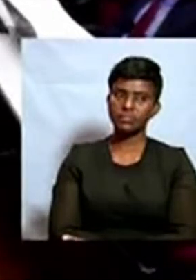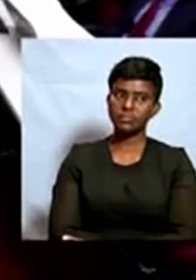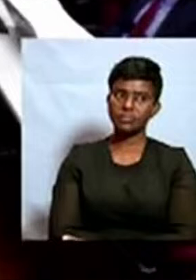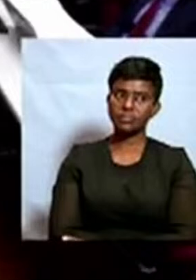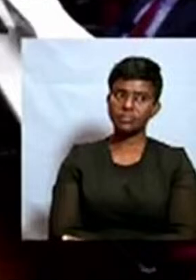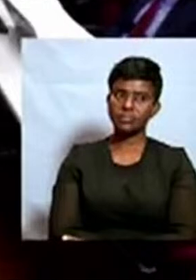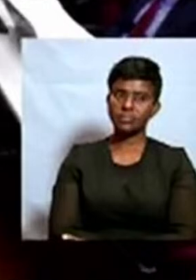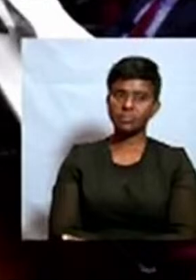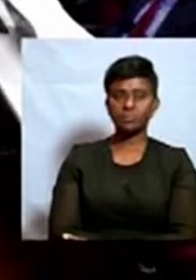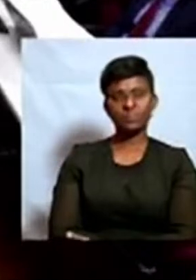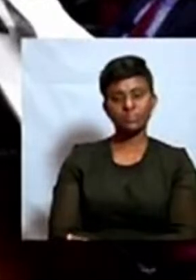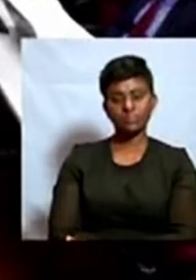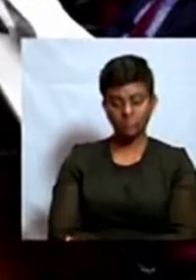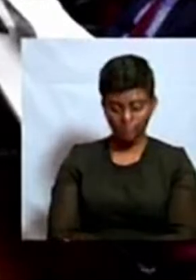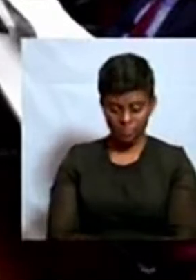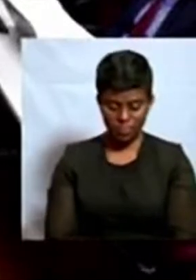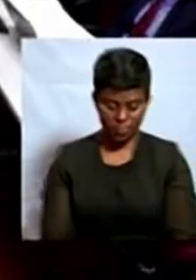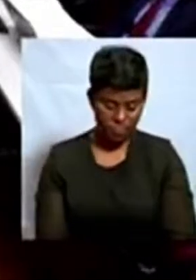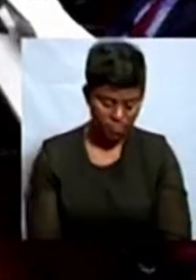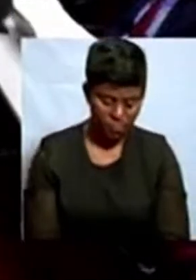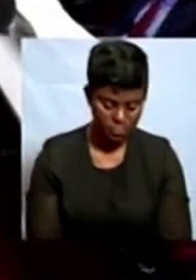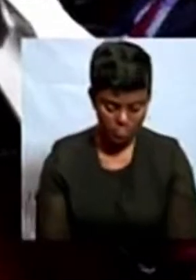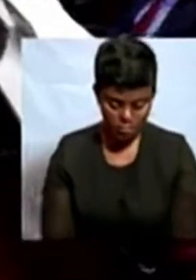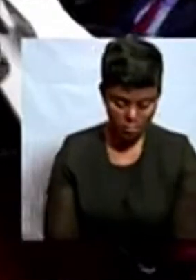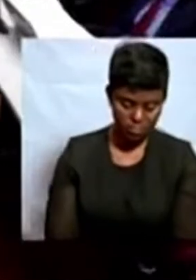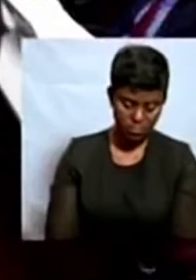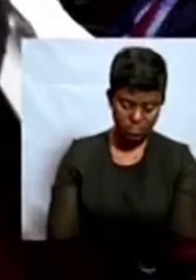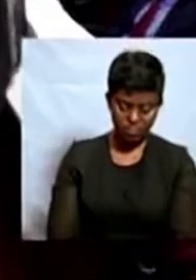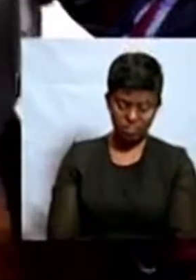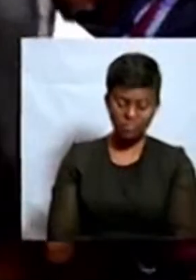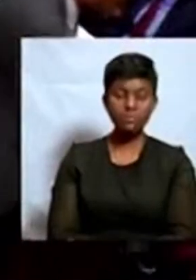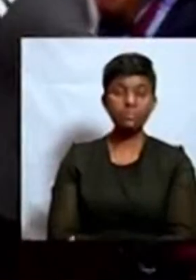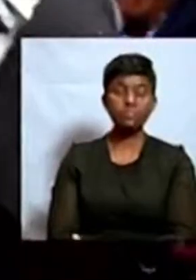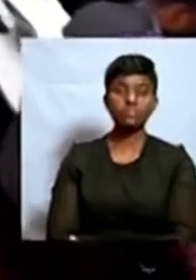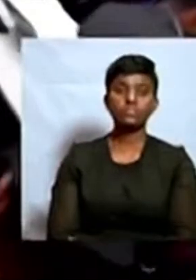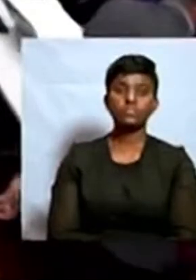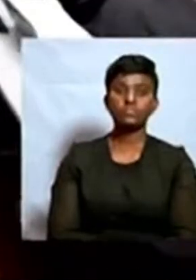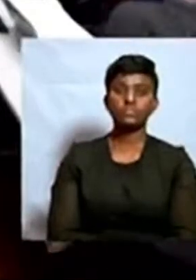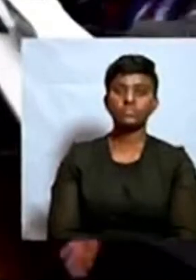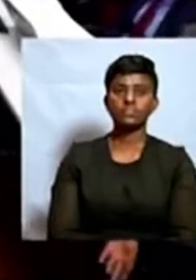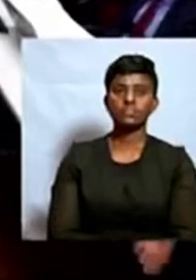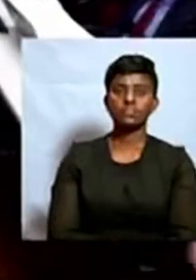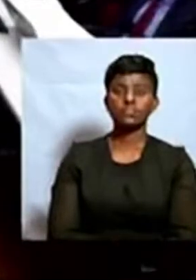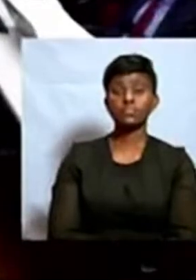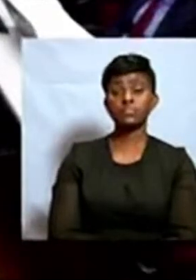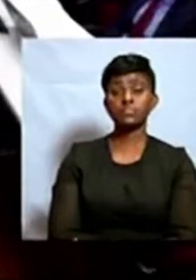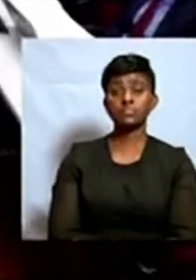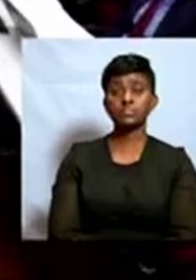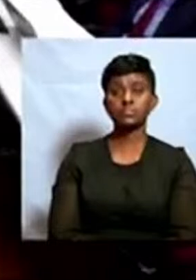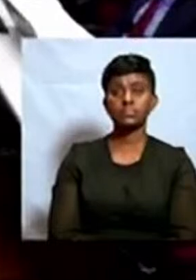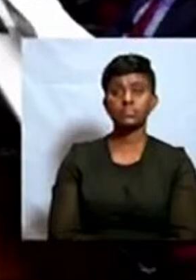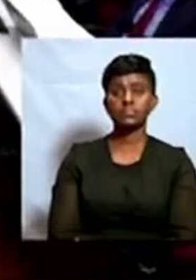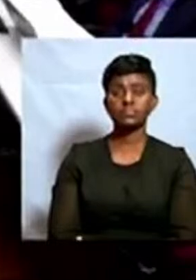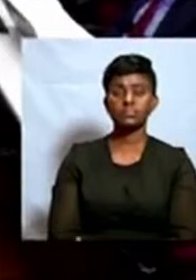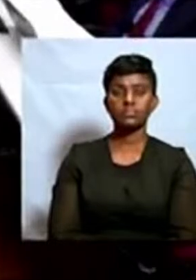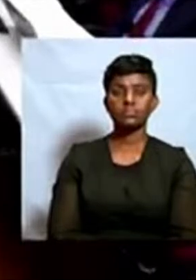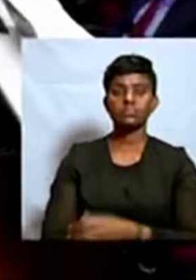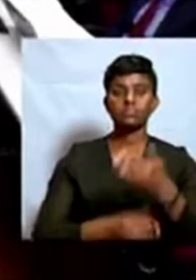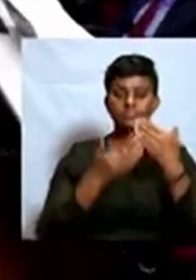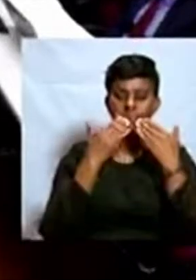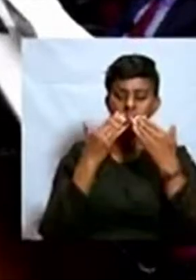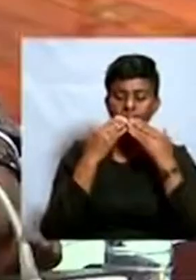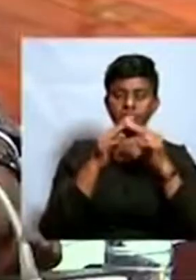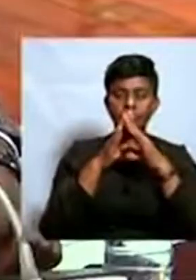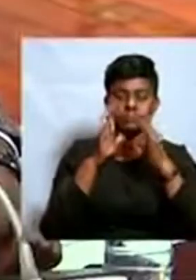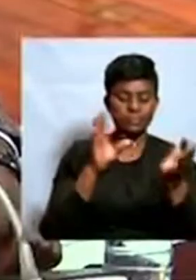overstating, for clarity's sake, what was already being done? Is that the issue here? Thank you. Thank you so